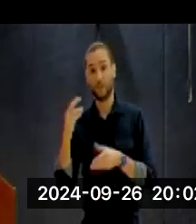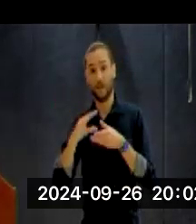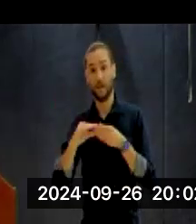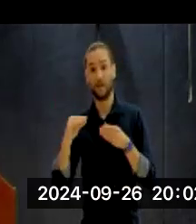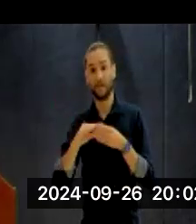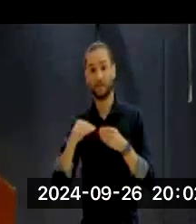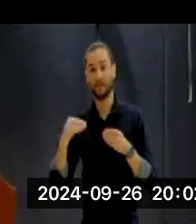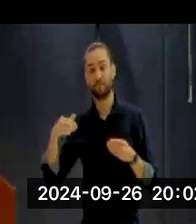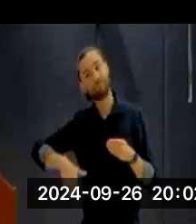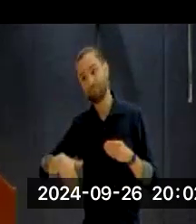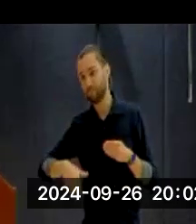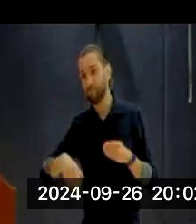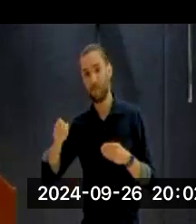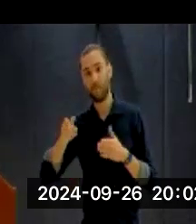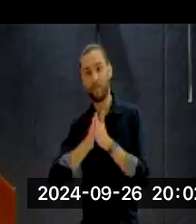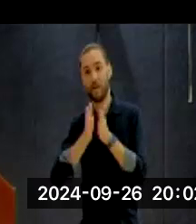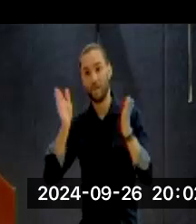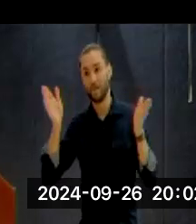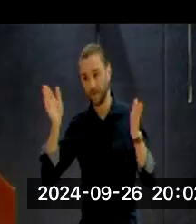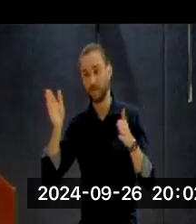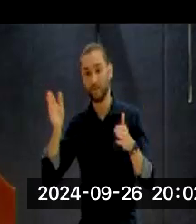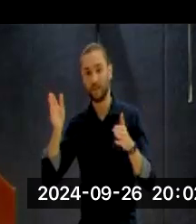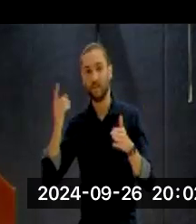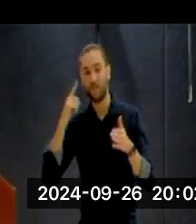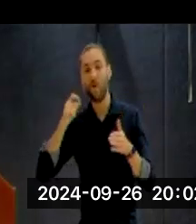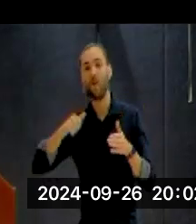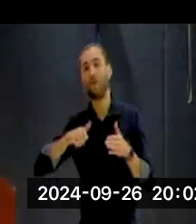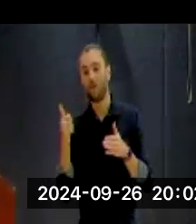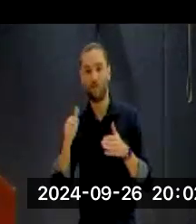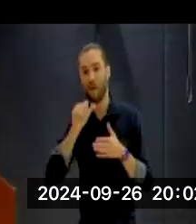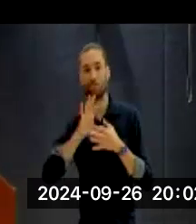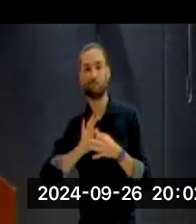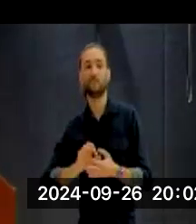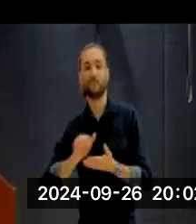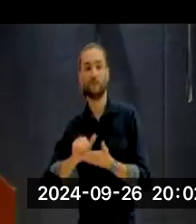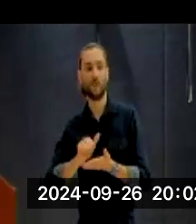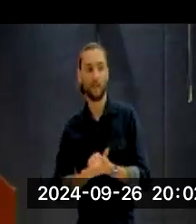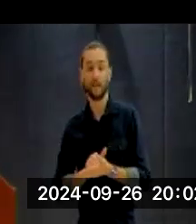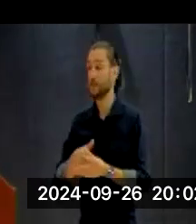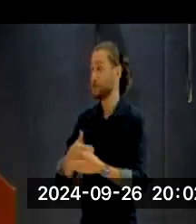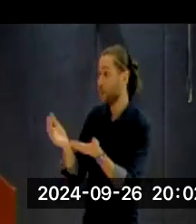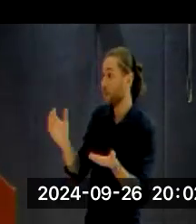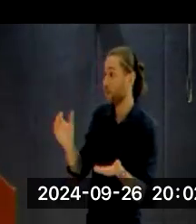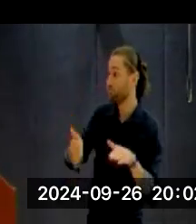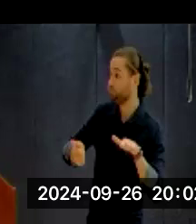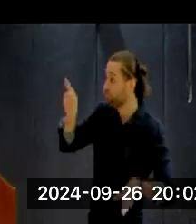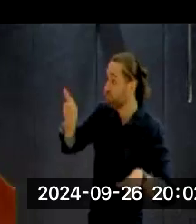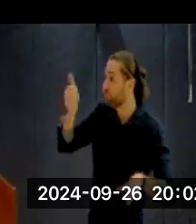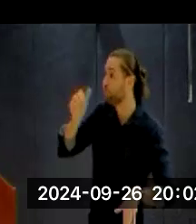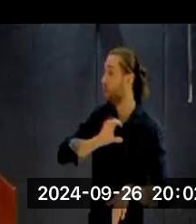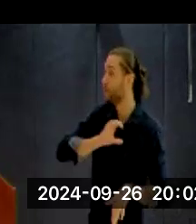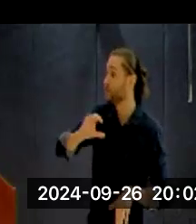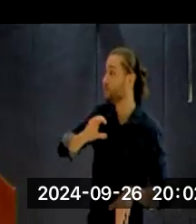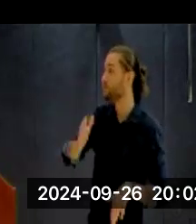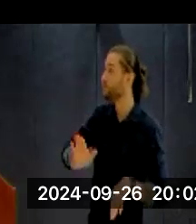from the public on anything that's not on the agenda. So if any of the commissioners or would like